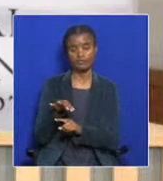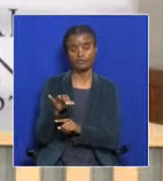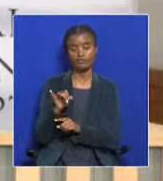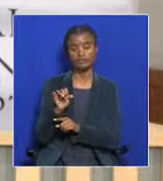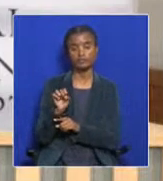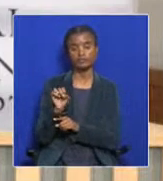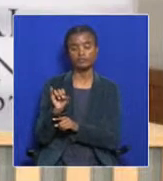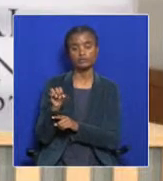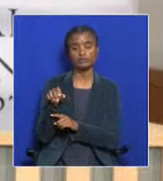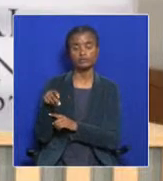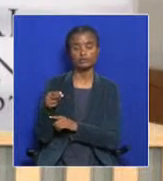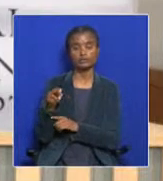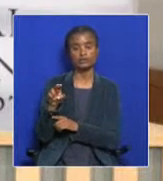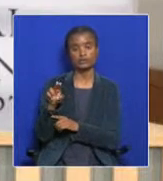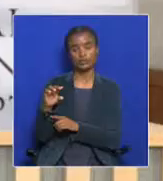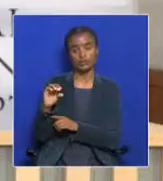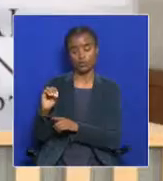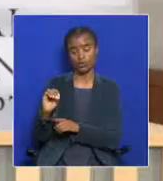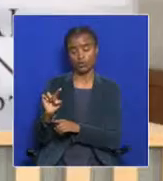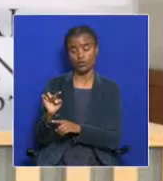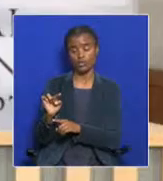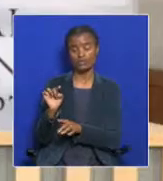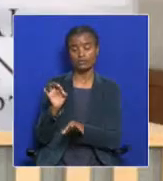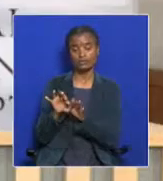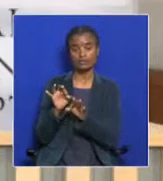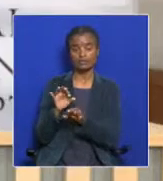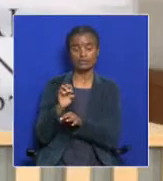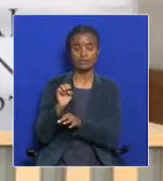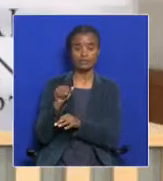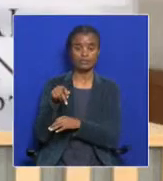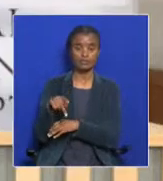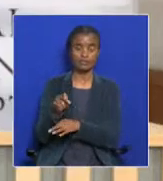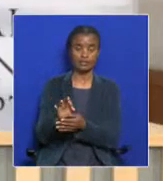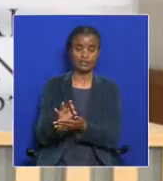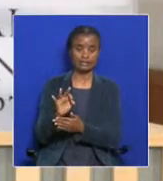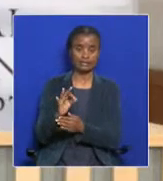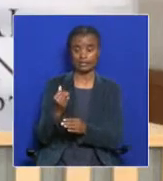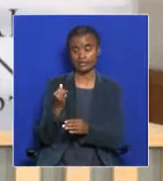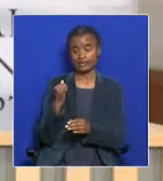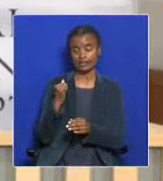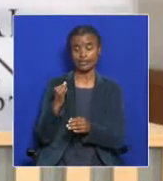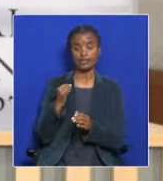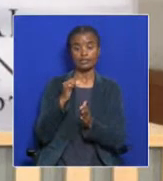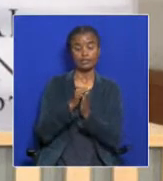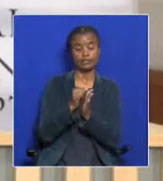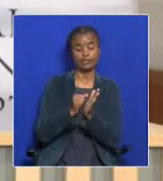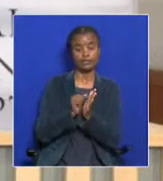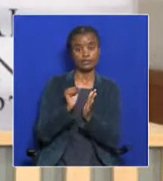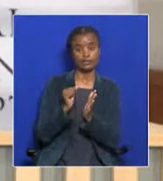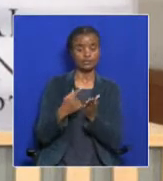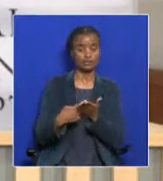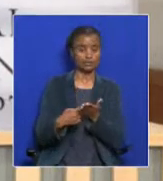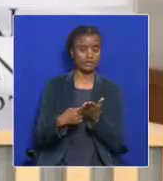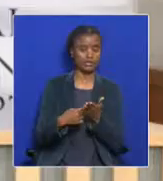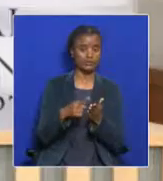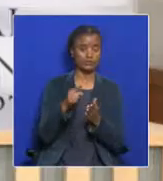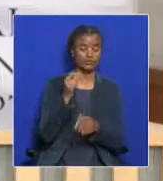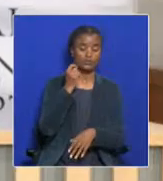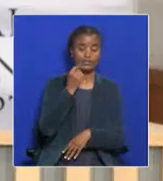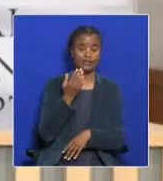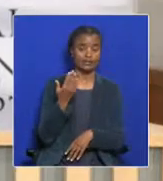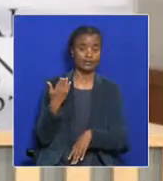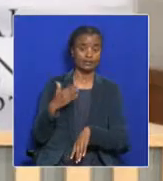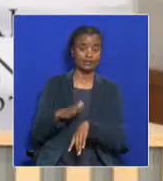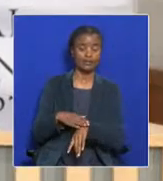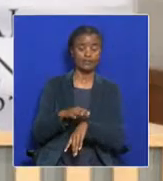13. Yesterday, when we dealt with your statement, you indicated that at the time that SAPS 13